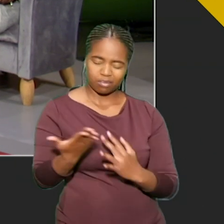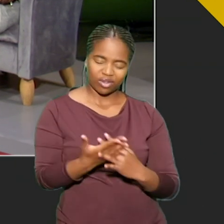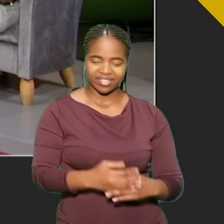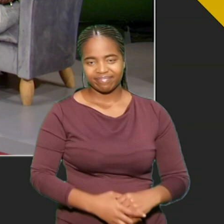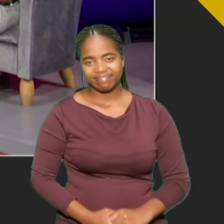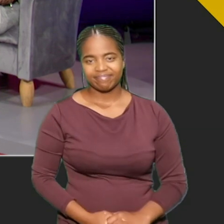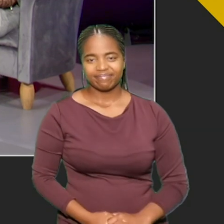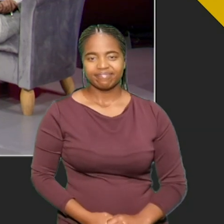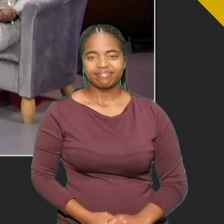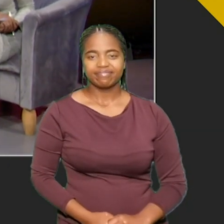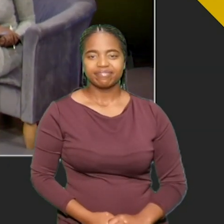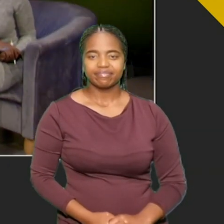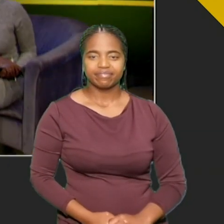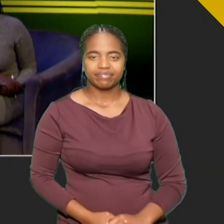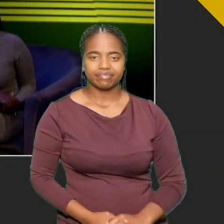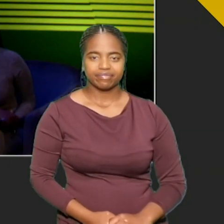after that break.